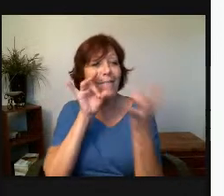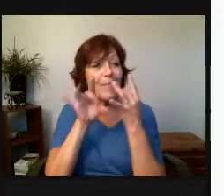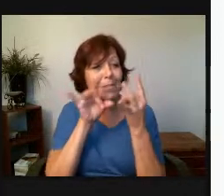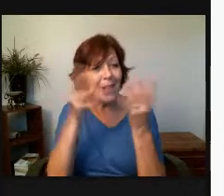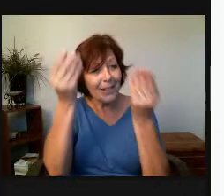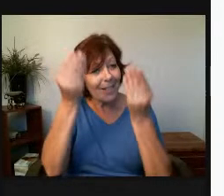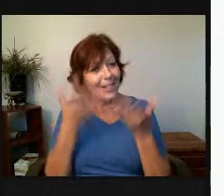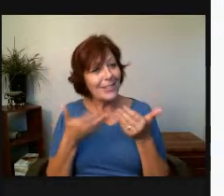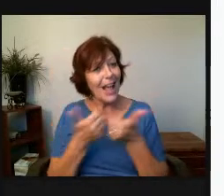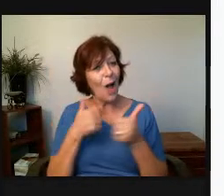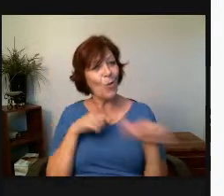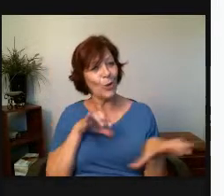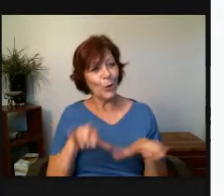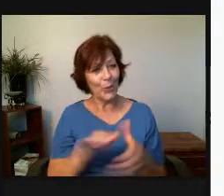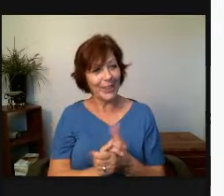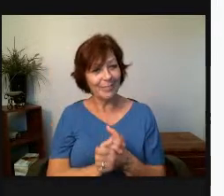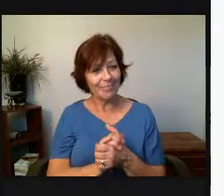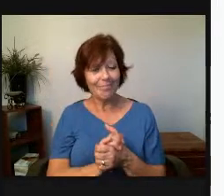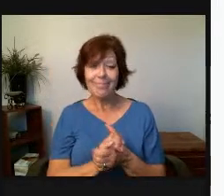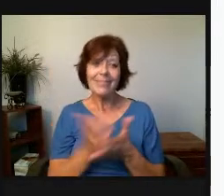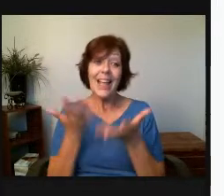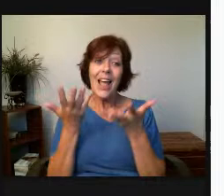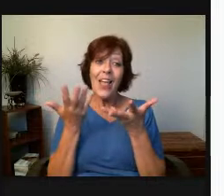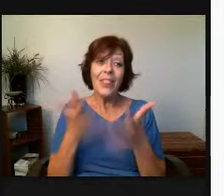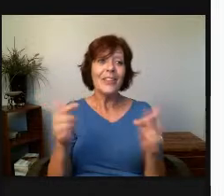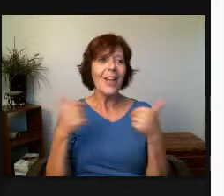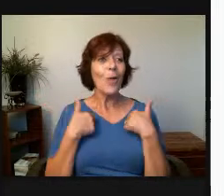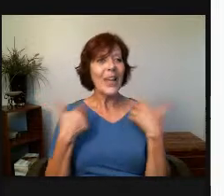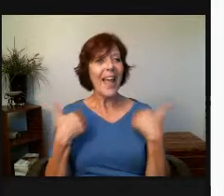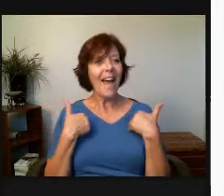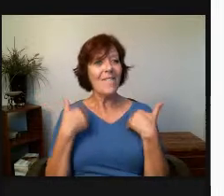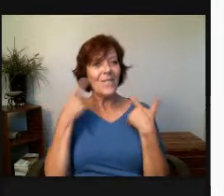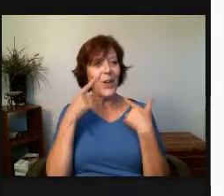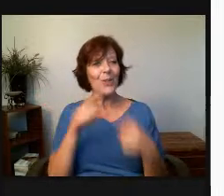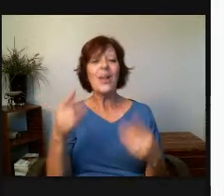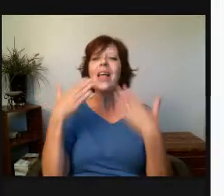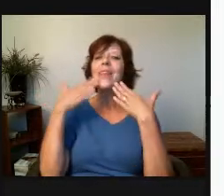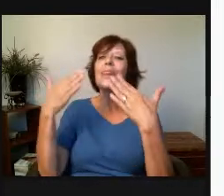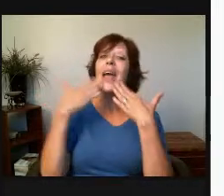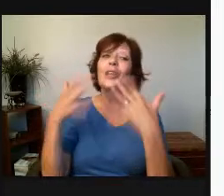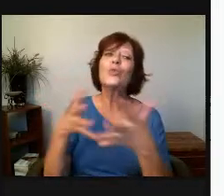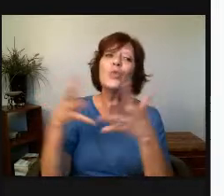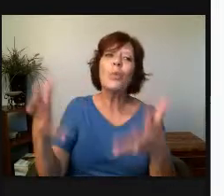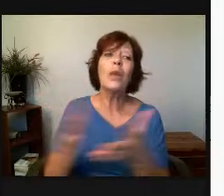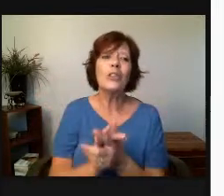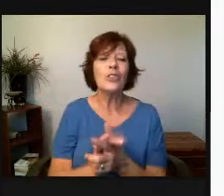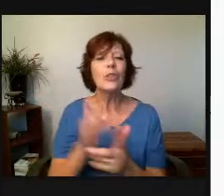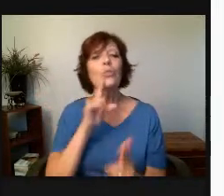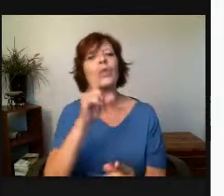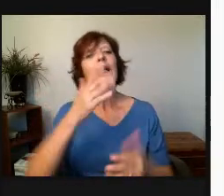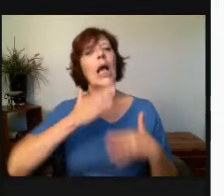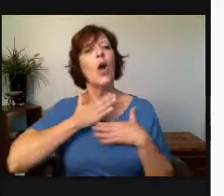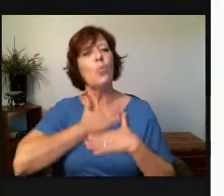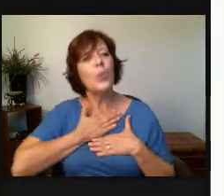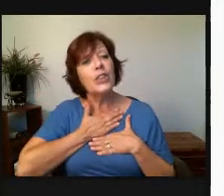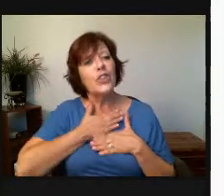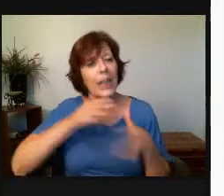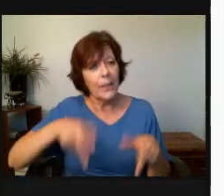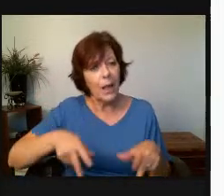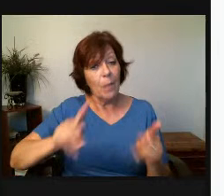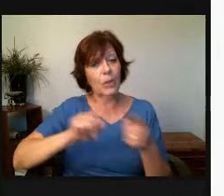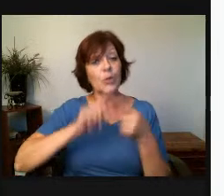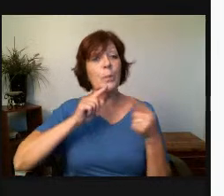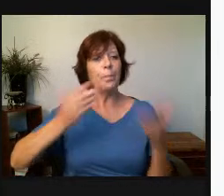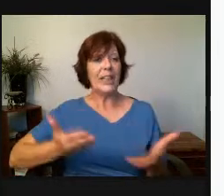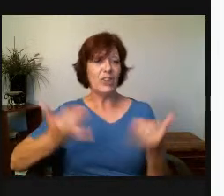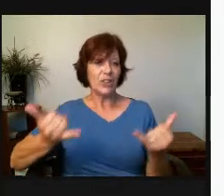doing. And that's all Frank and I have. Thank you so much. We really appreciate the opportunity to be here